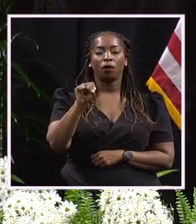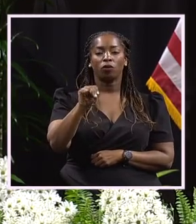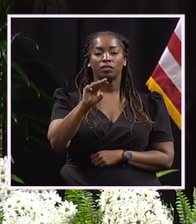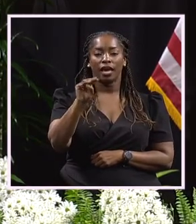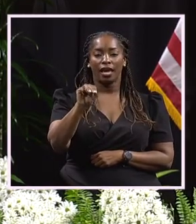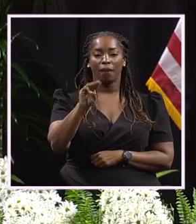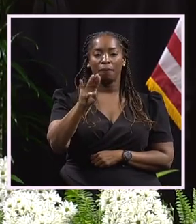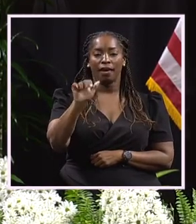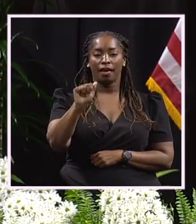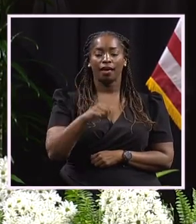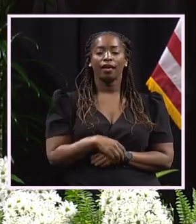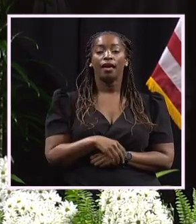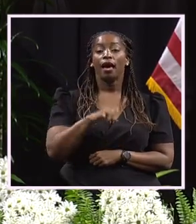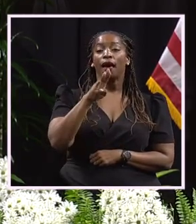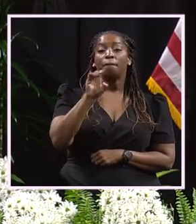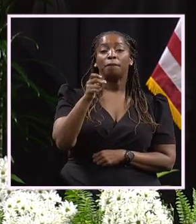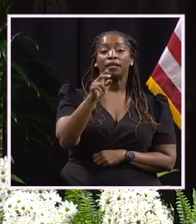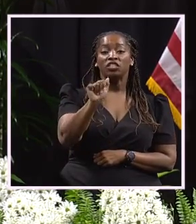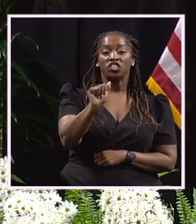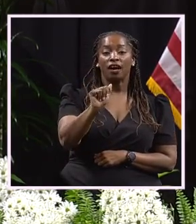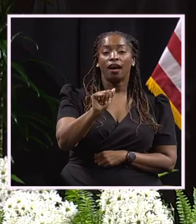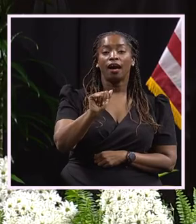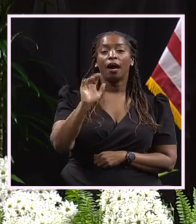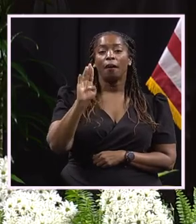Disha Bakwakar.